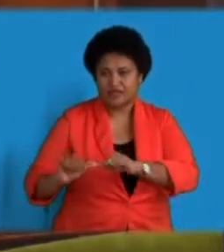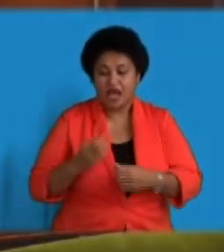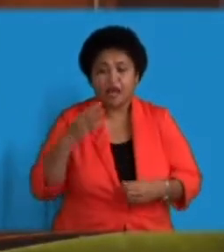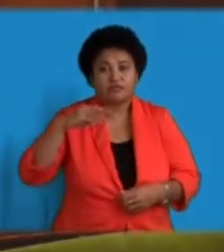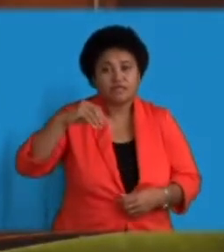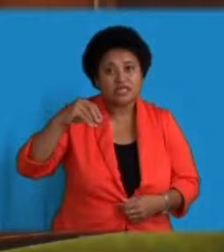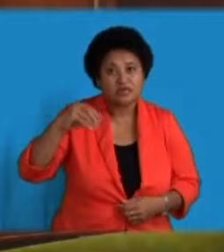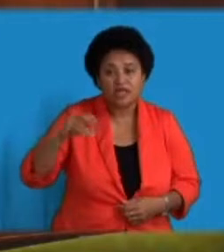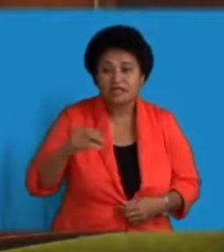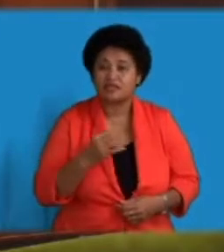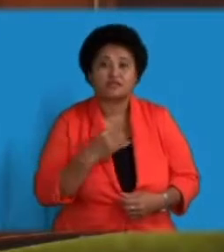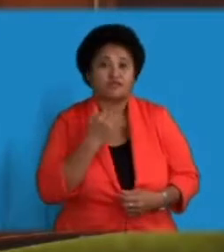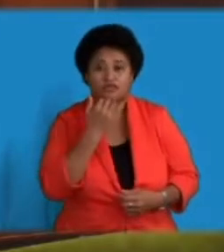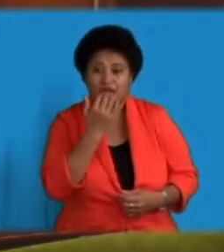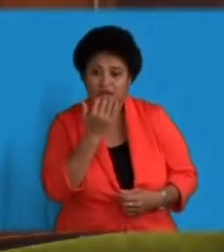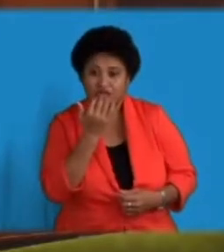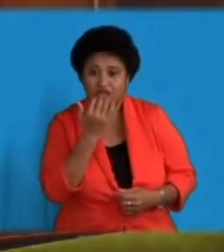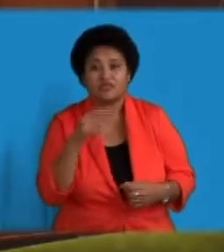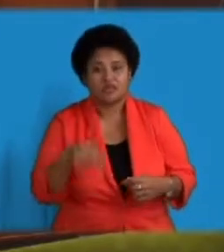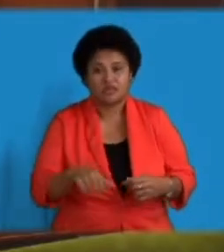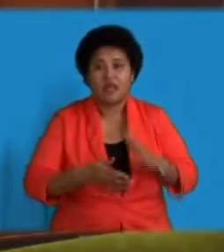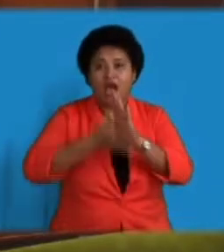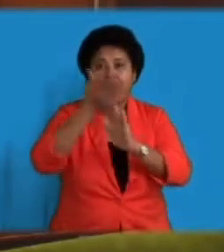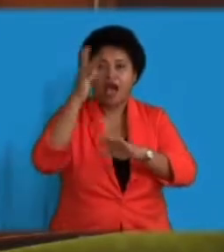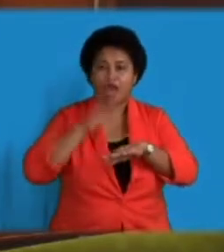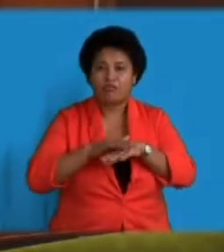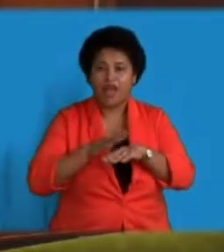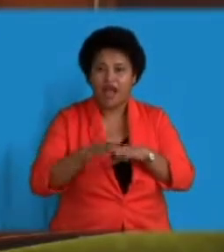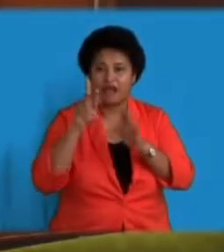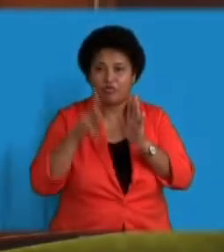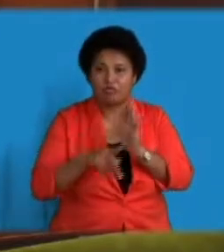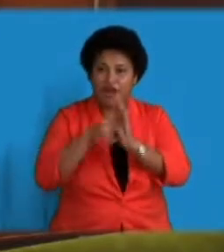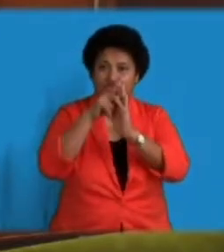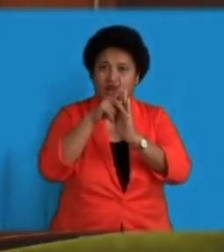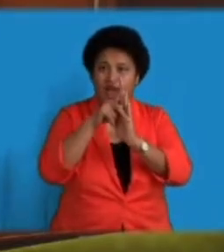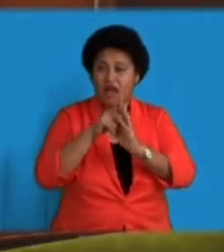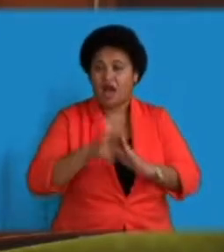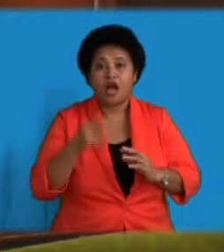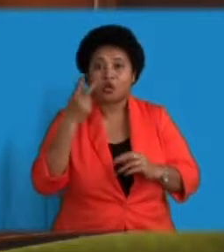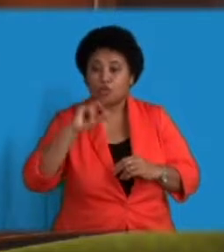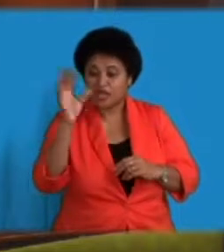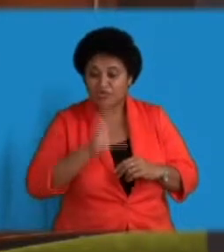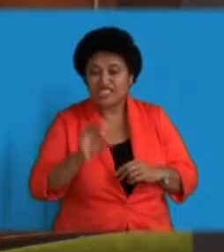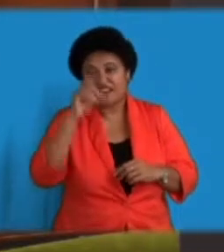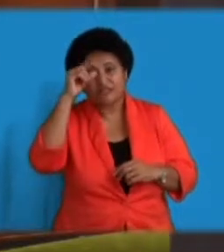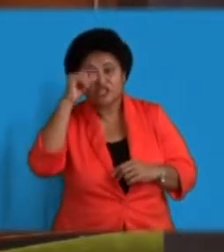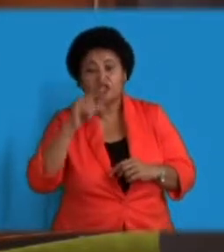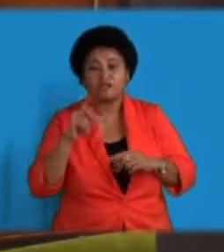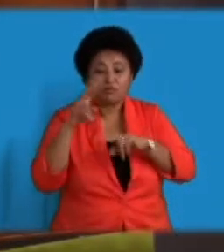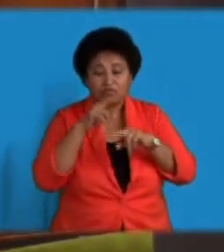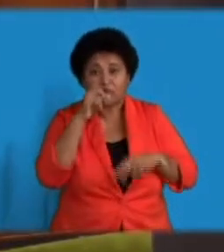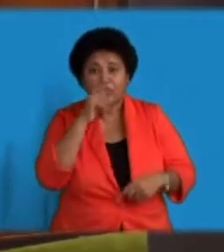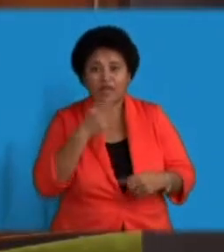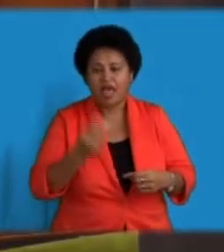Speaker, is double the recommended amount. High blood pressure is increasing. 30% of Fijians are obese, and 97% of all adults in Fiji have